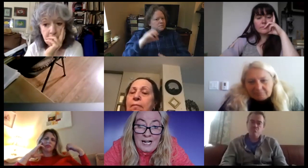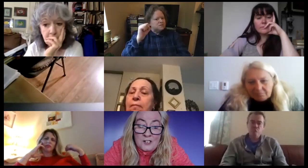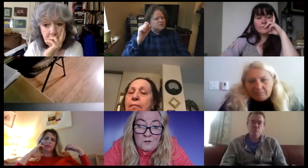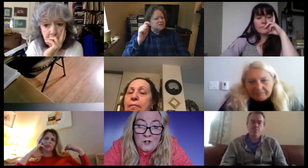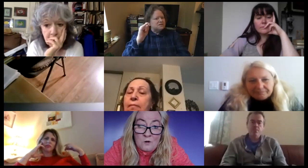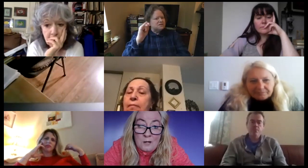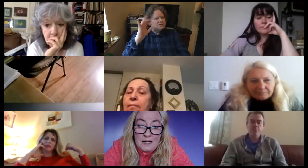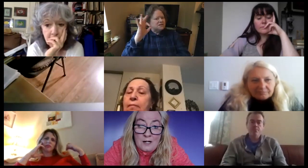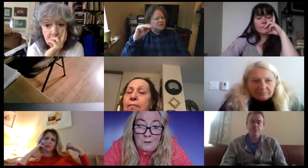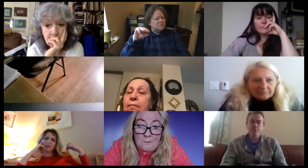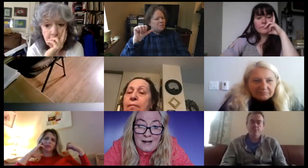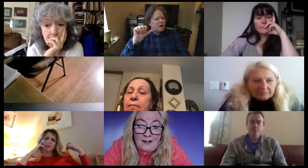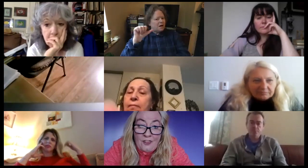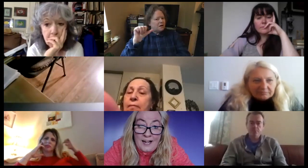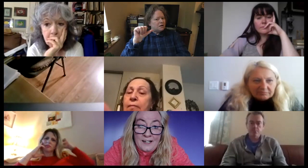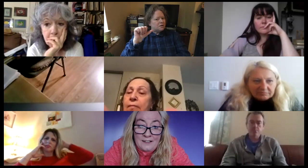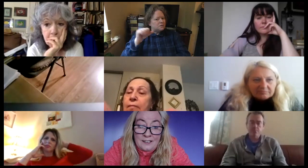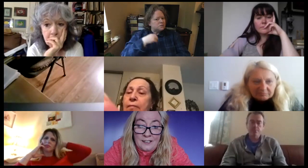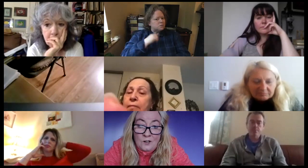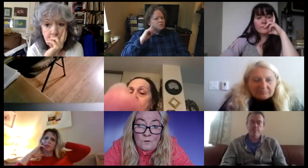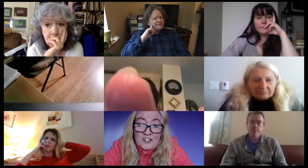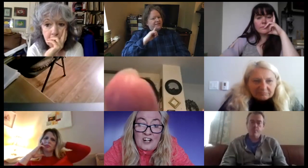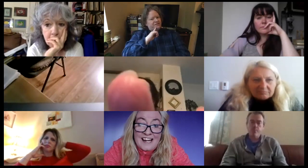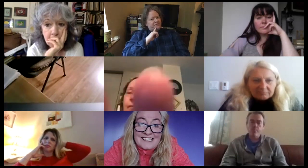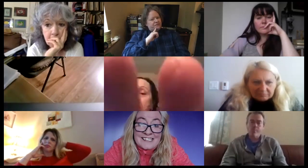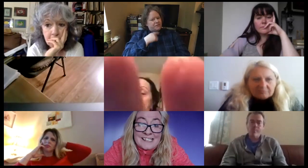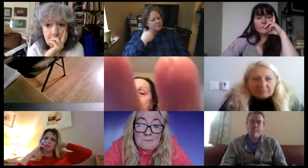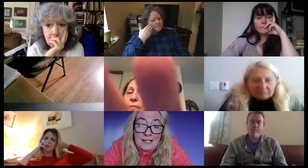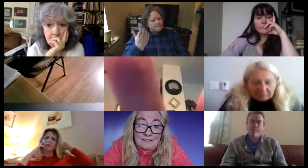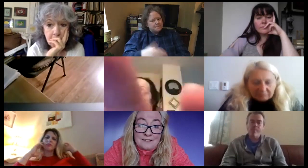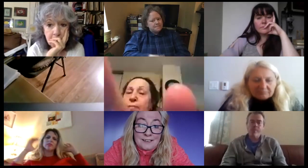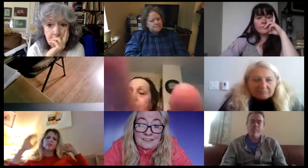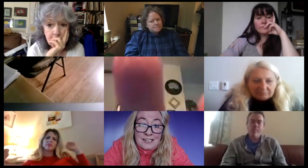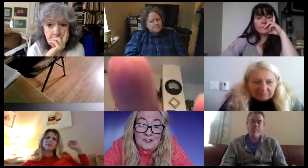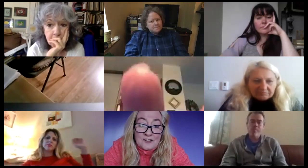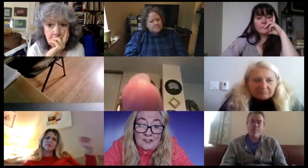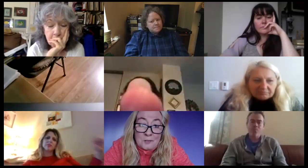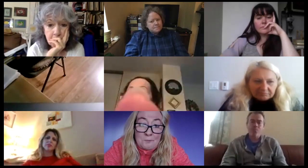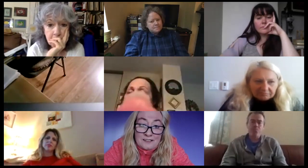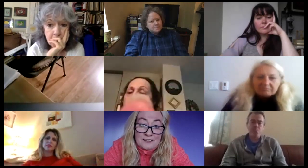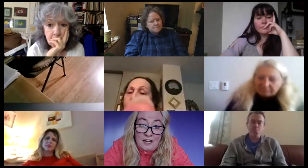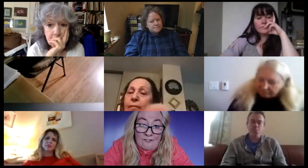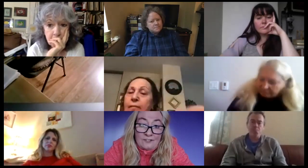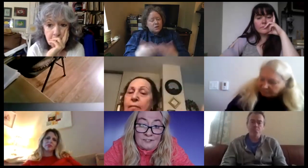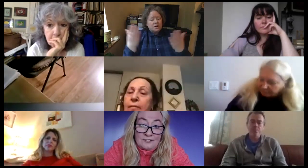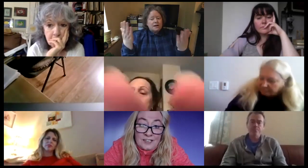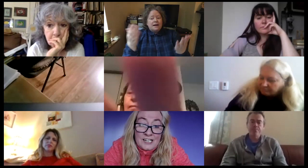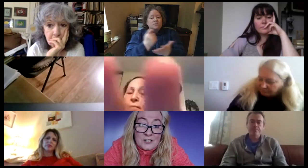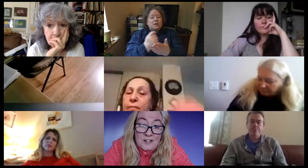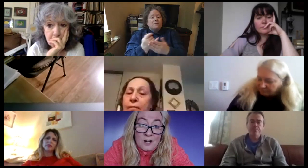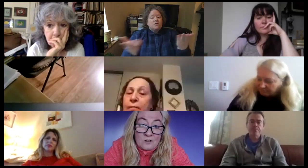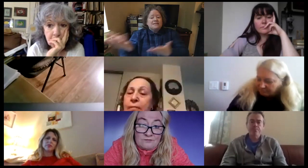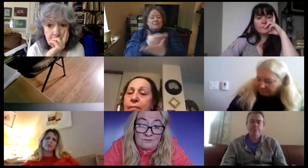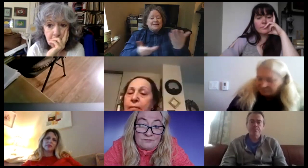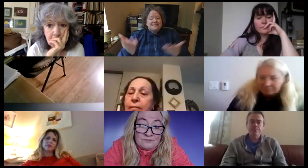Now, I don't know about back then. Was there a stigma attached to being deaf? I